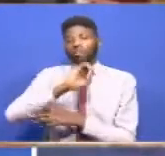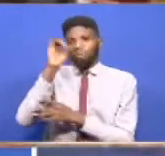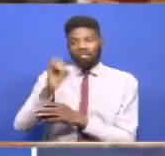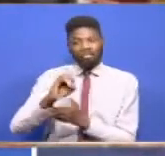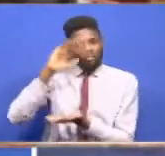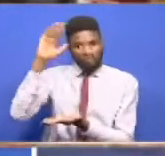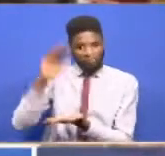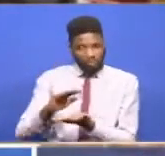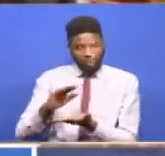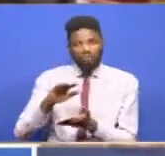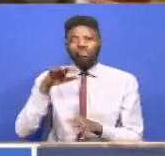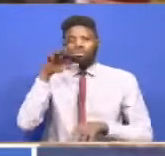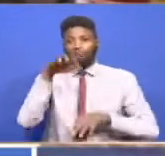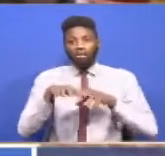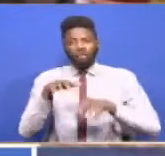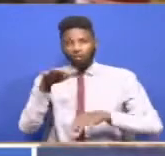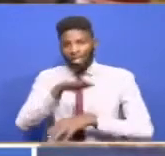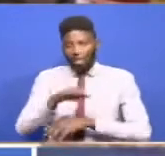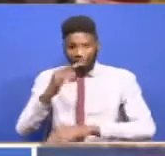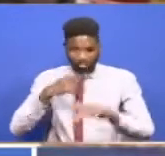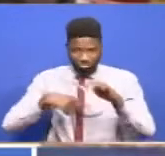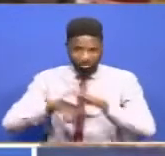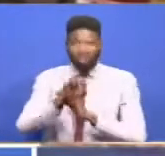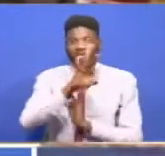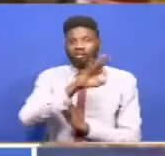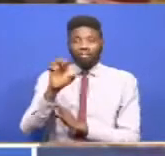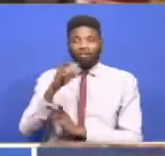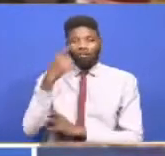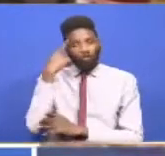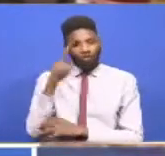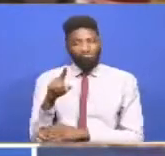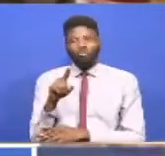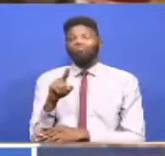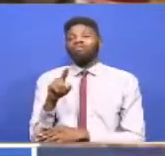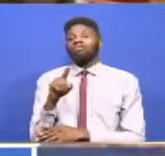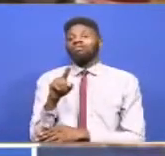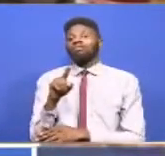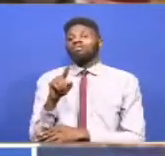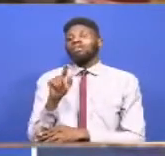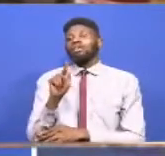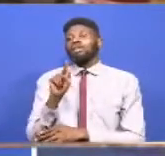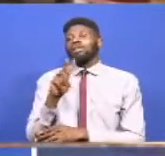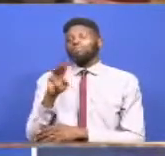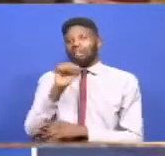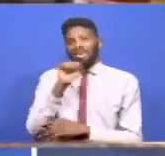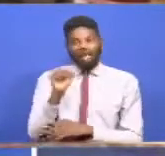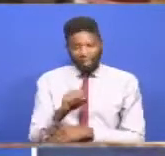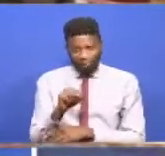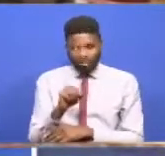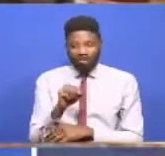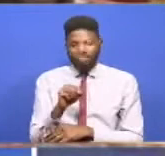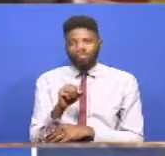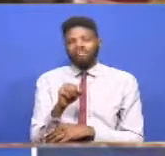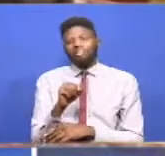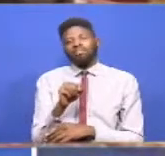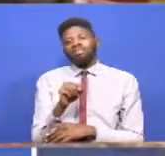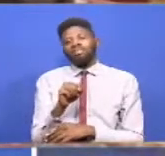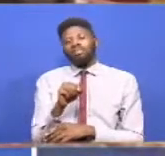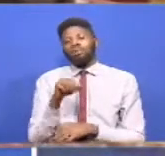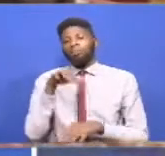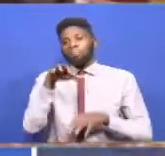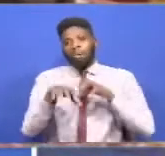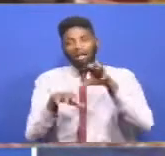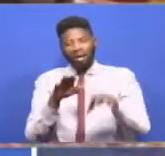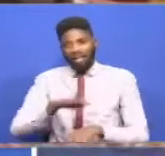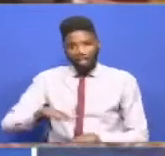park entry fees for Kenya Wildlife Service parks and reserves. We appreciate